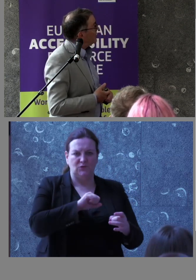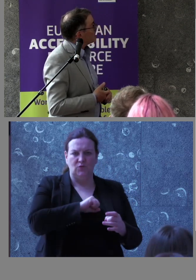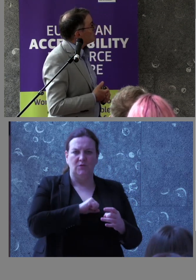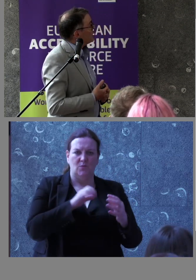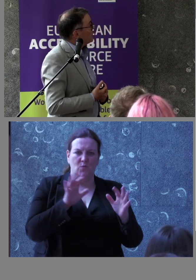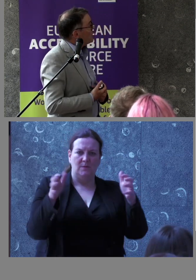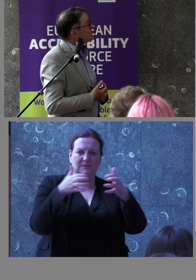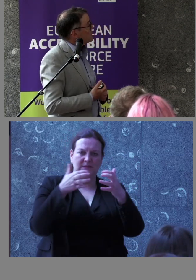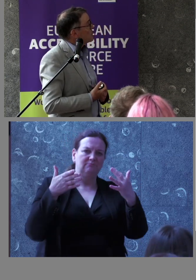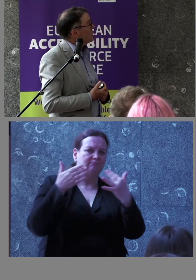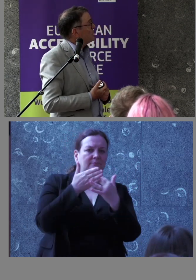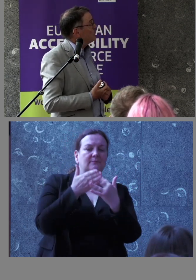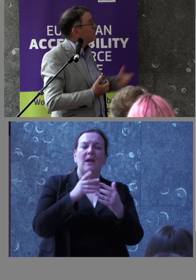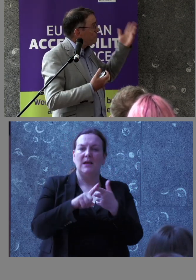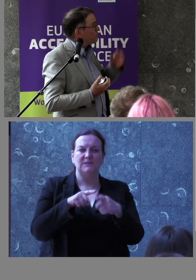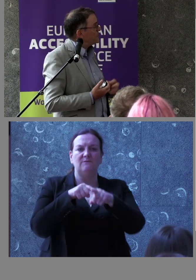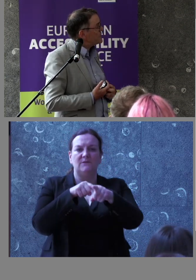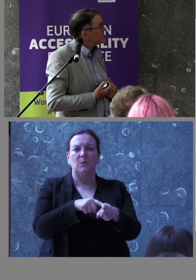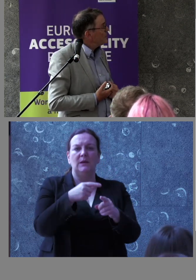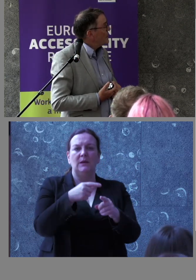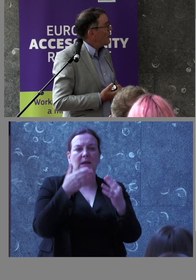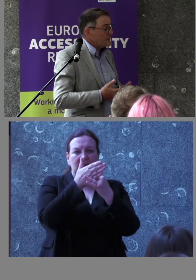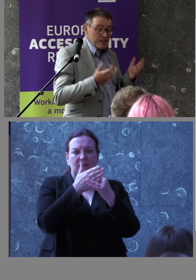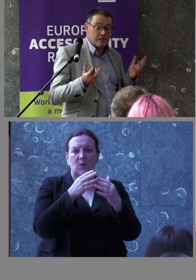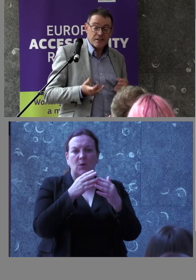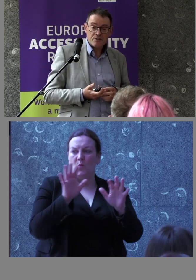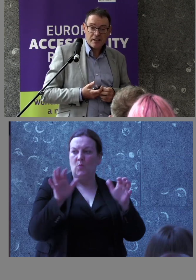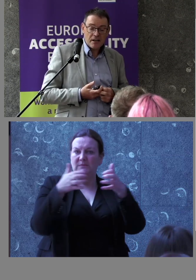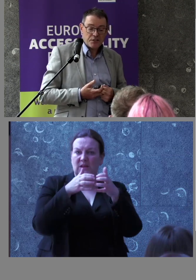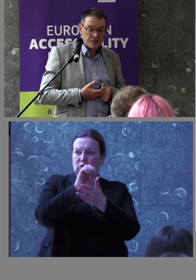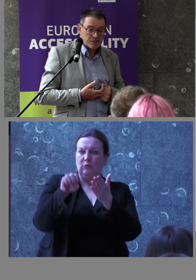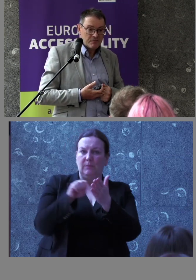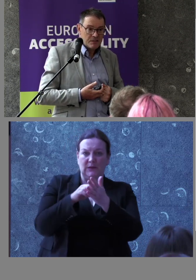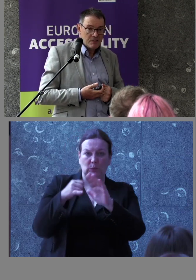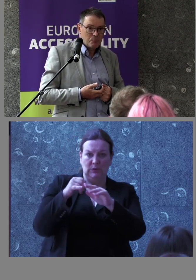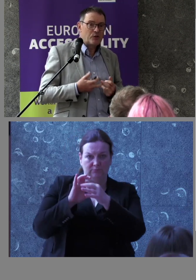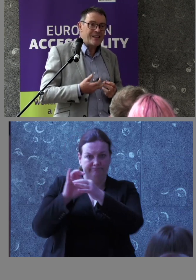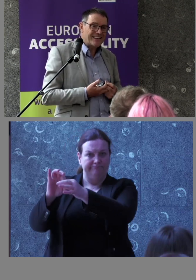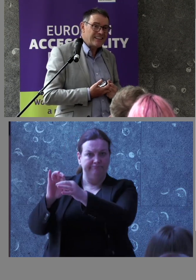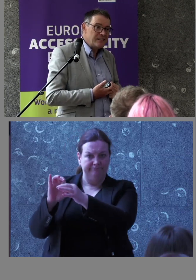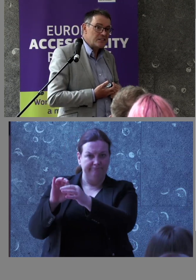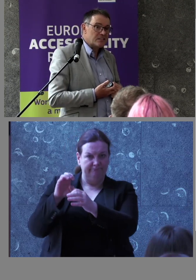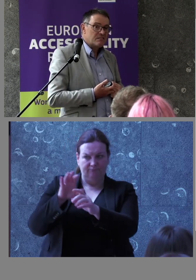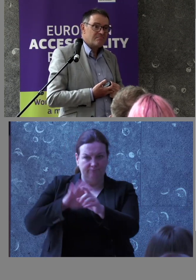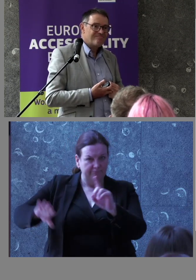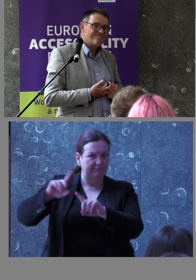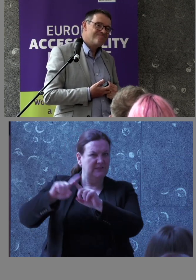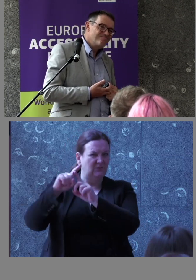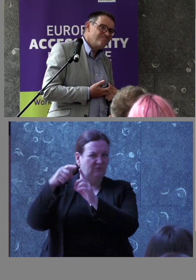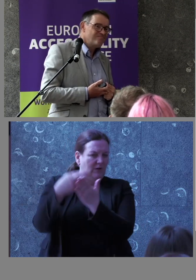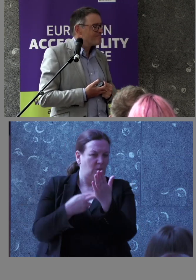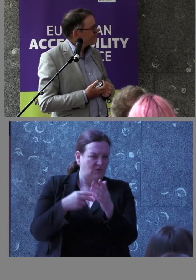sure you've all loved. So that is kind of a separate website, but it's connected. We have My Account, which is essentially our